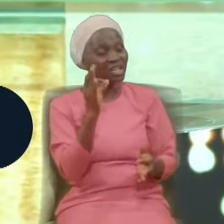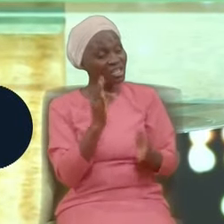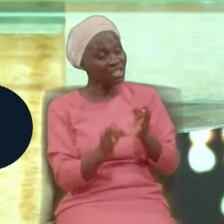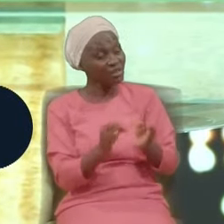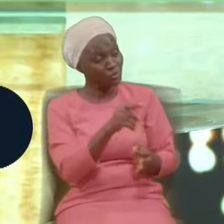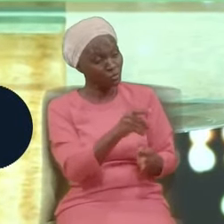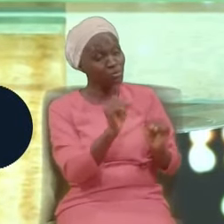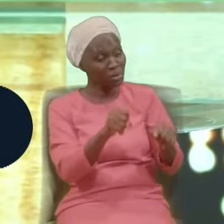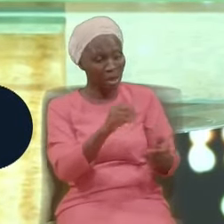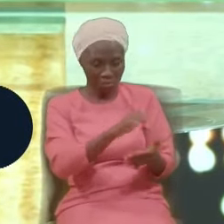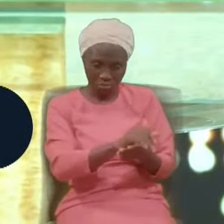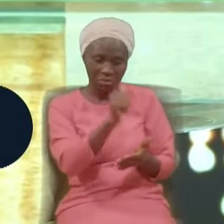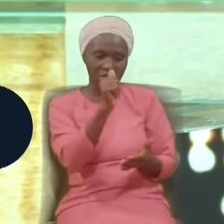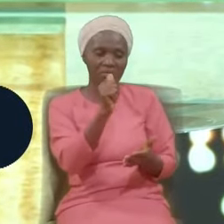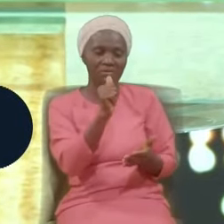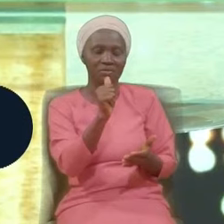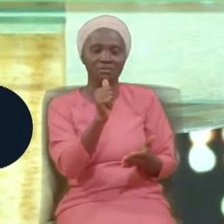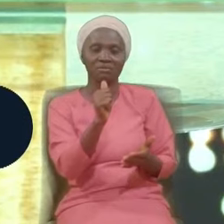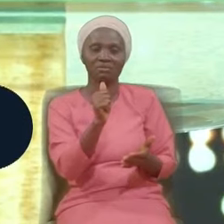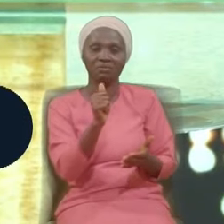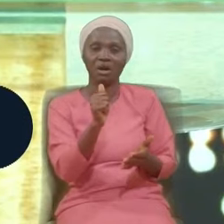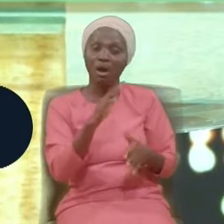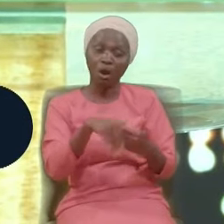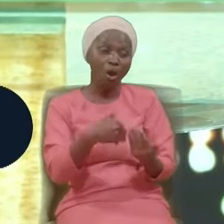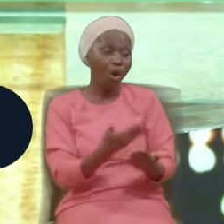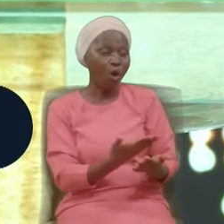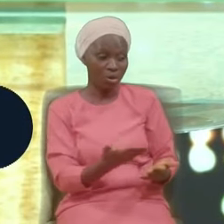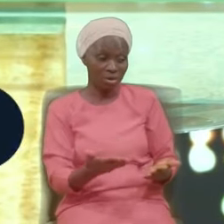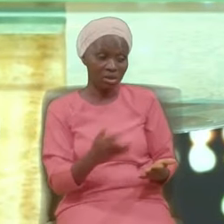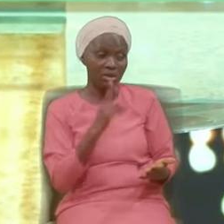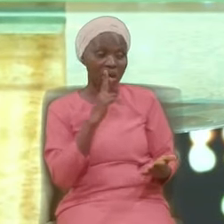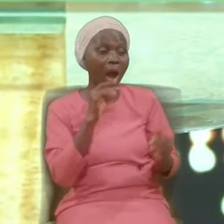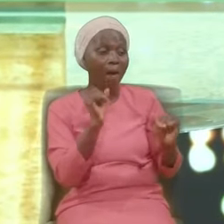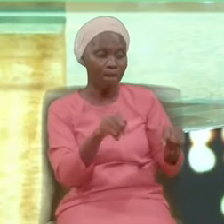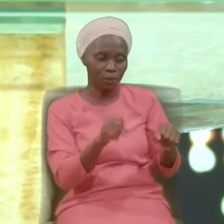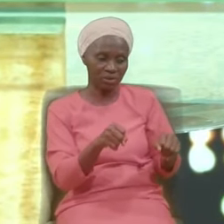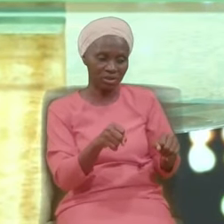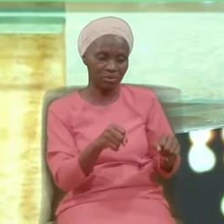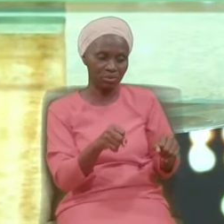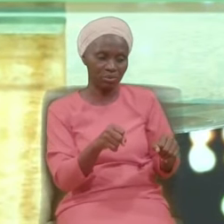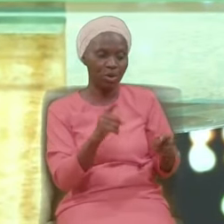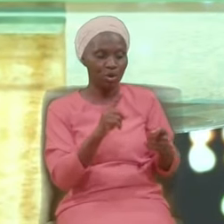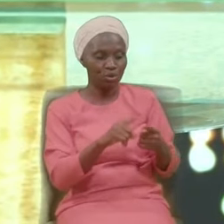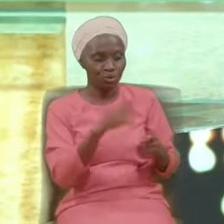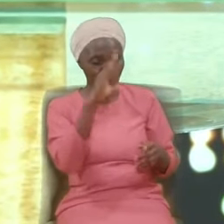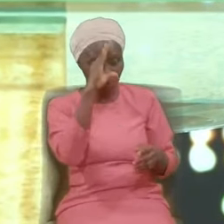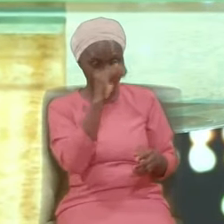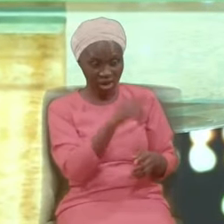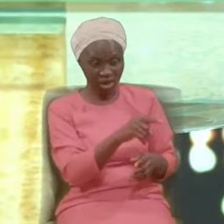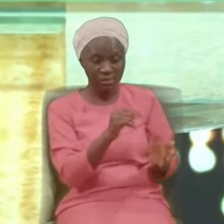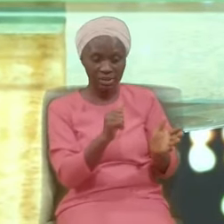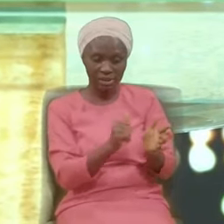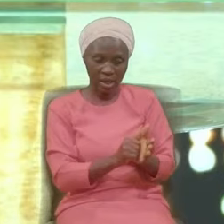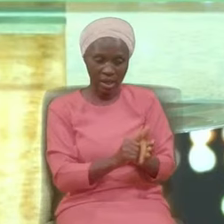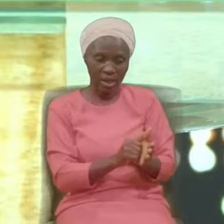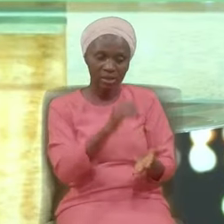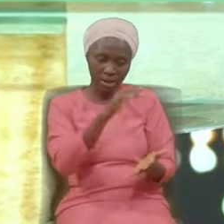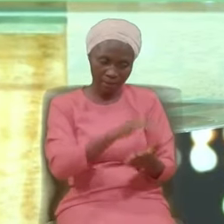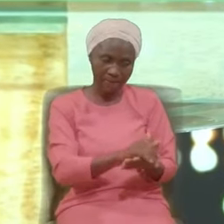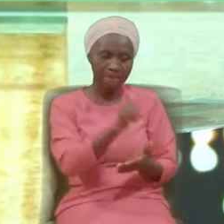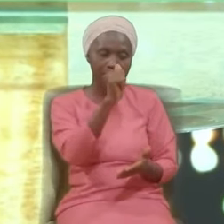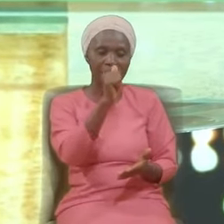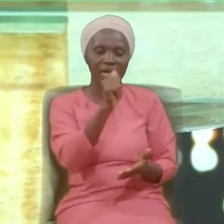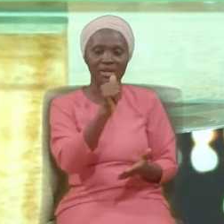thou canst believe, all things are possible to him